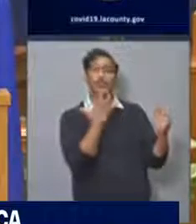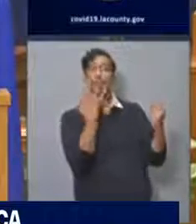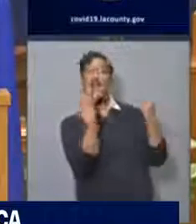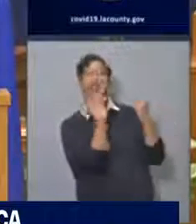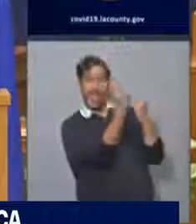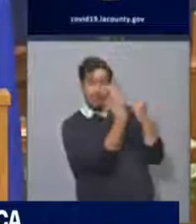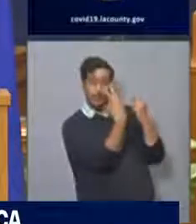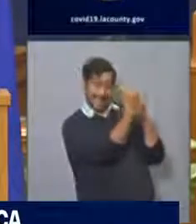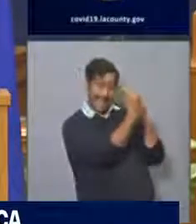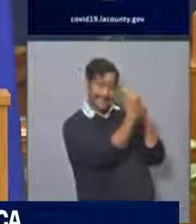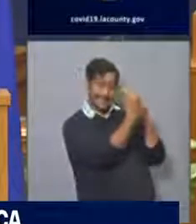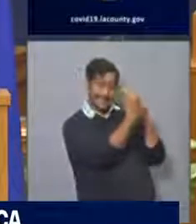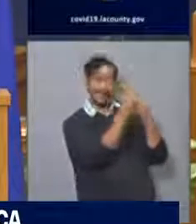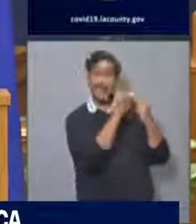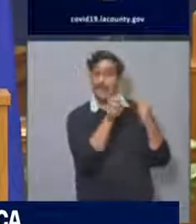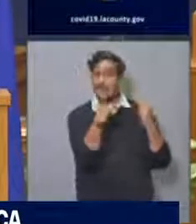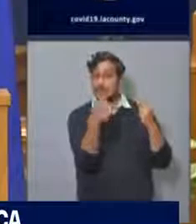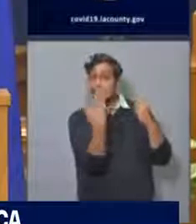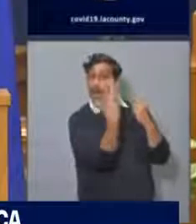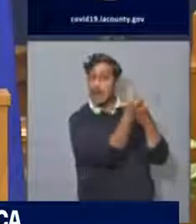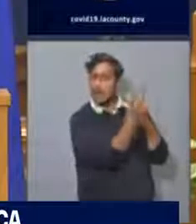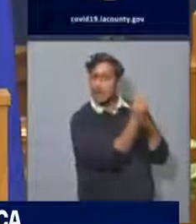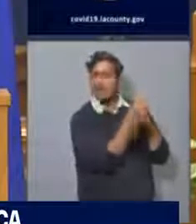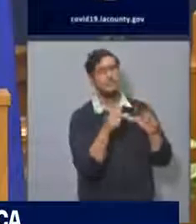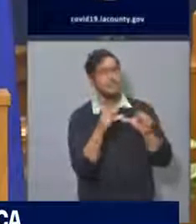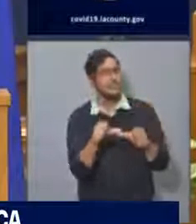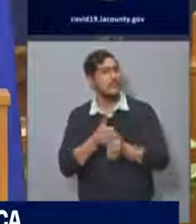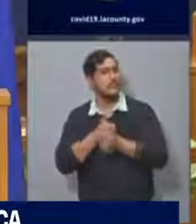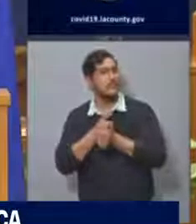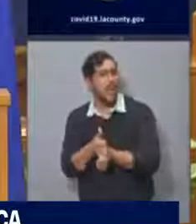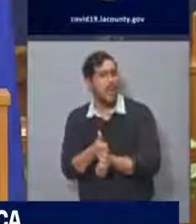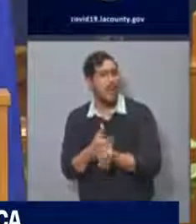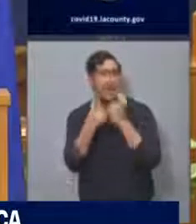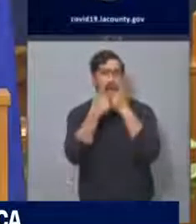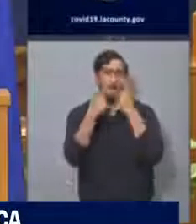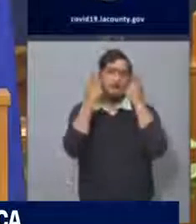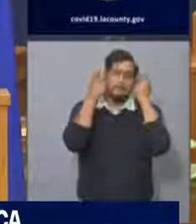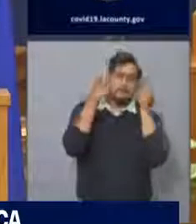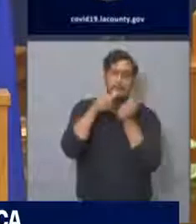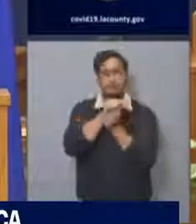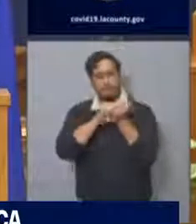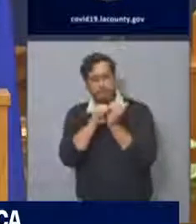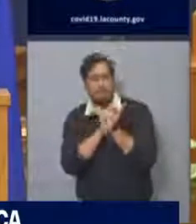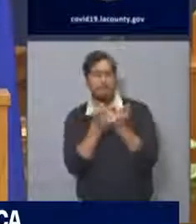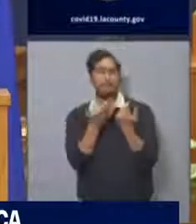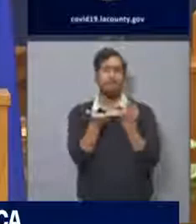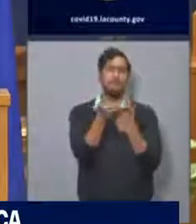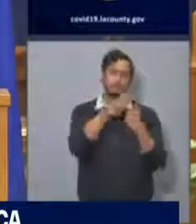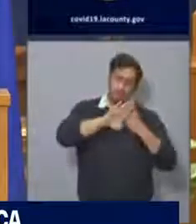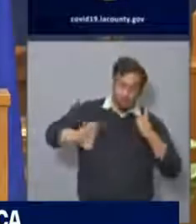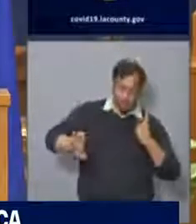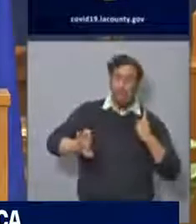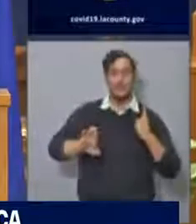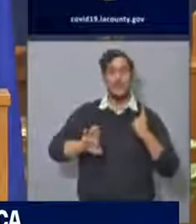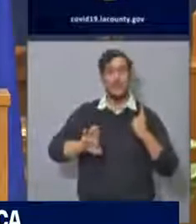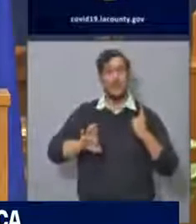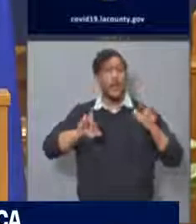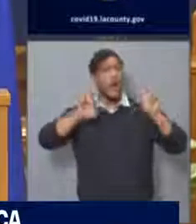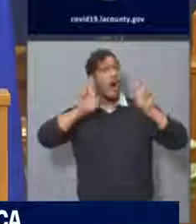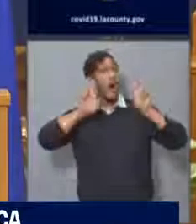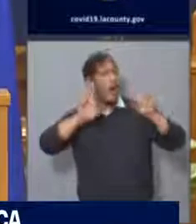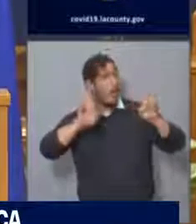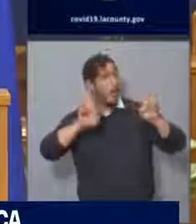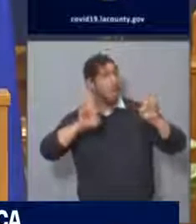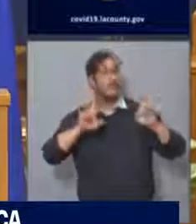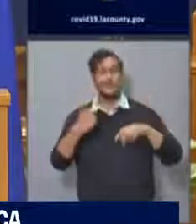are outside, to continue to do all of the infection control and all of the distancing. You know, our hope is that the behavior we're seeing, you